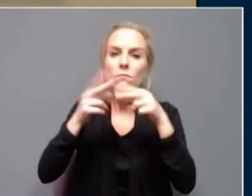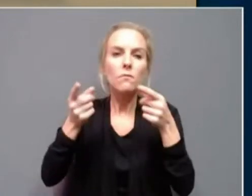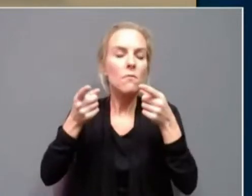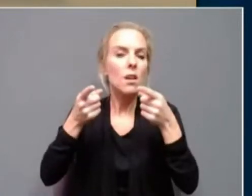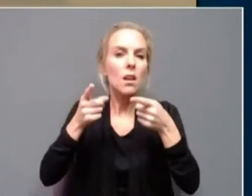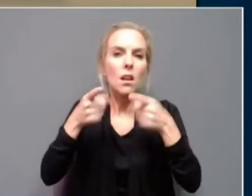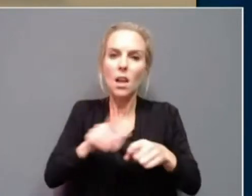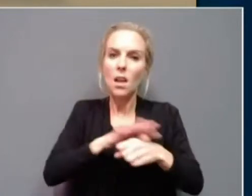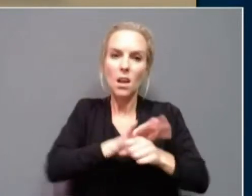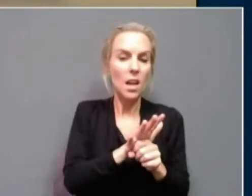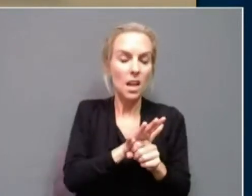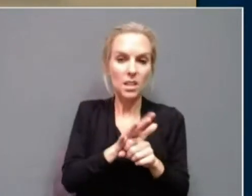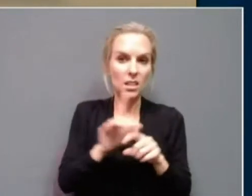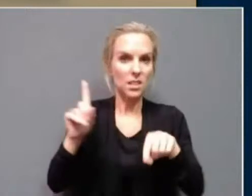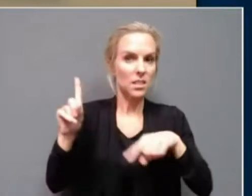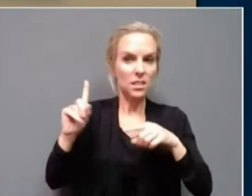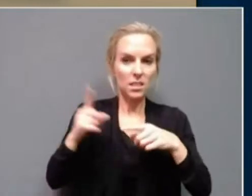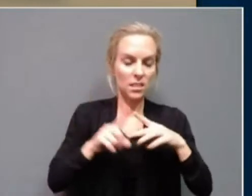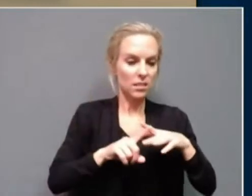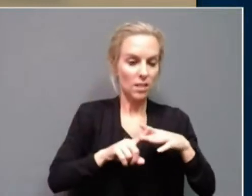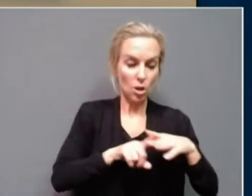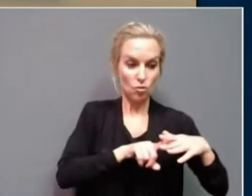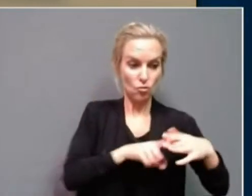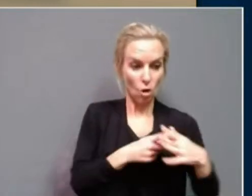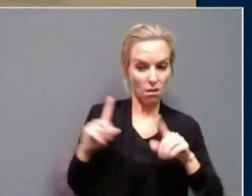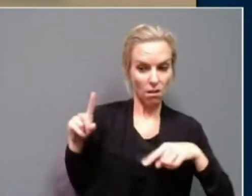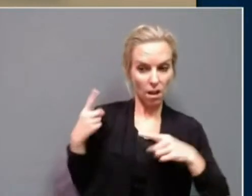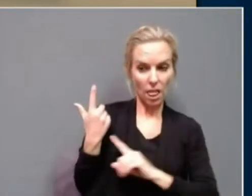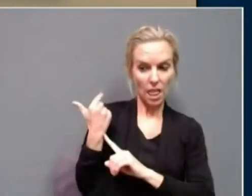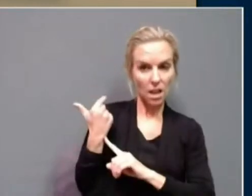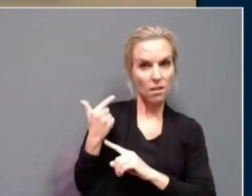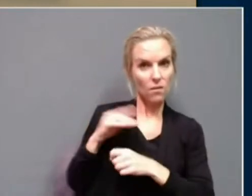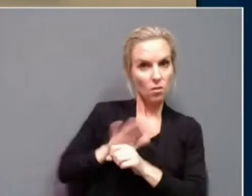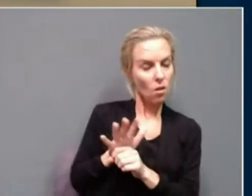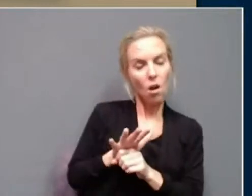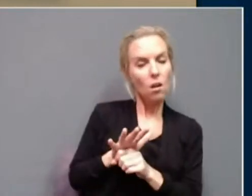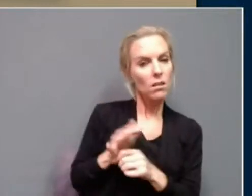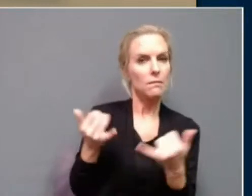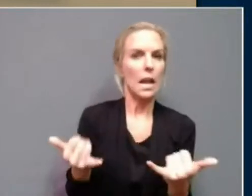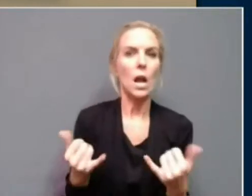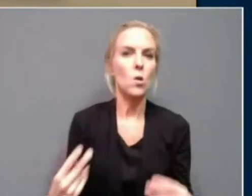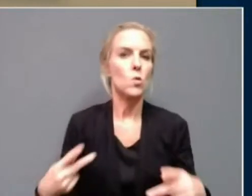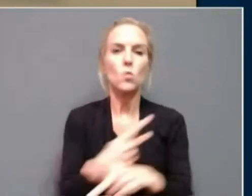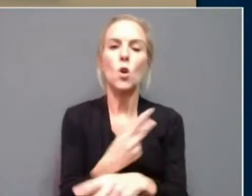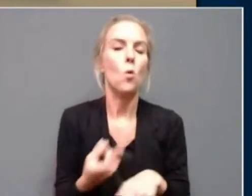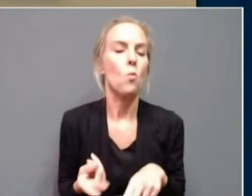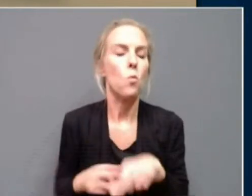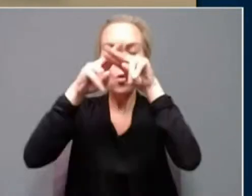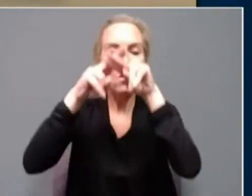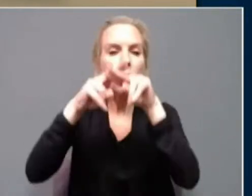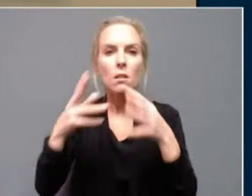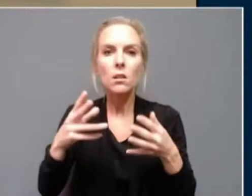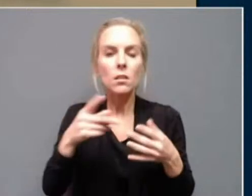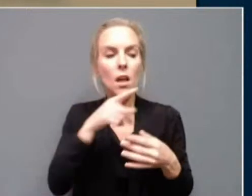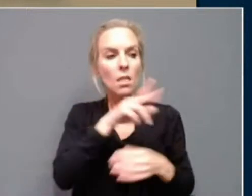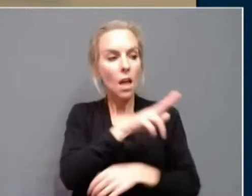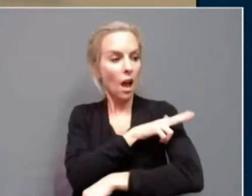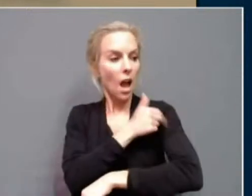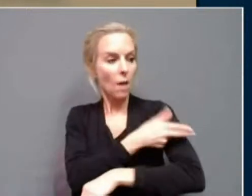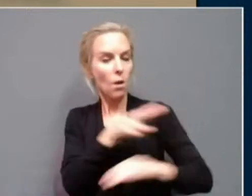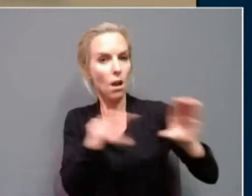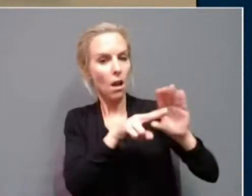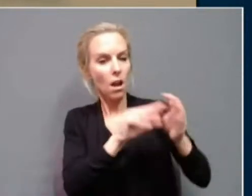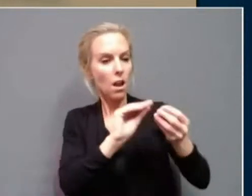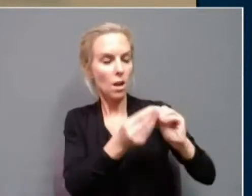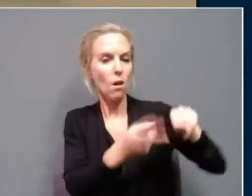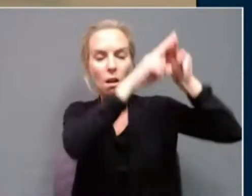pandemic started. We are seeing a lot more hospitalized patients. We are currently